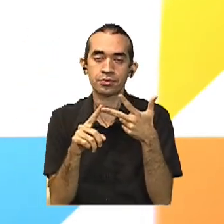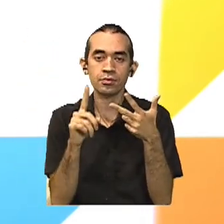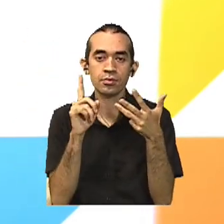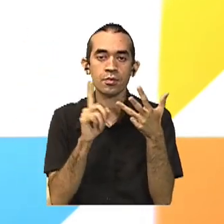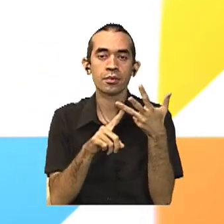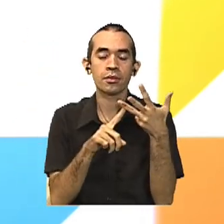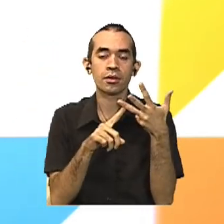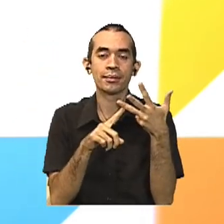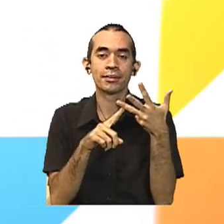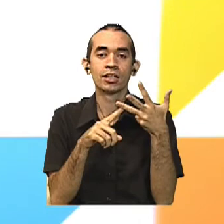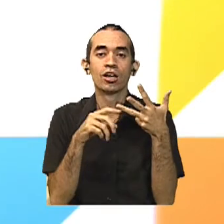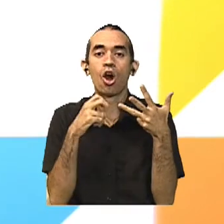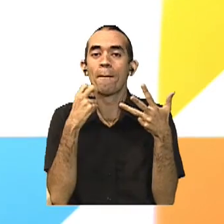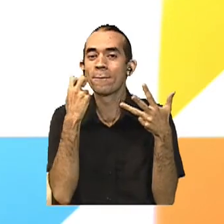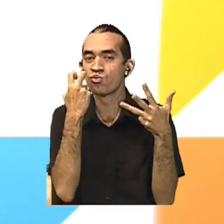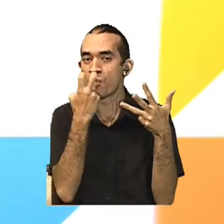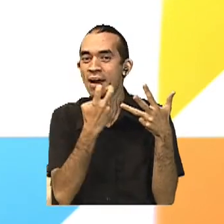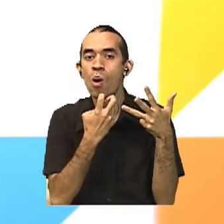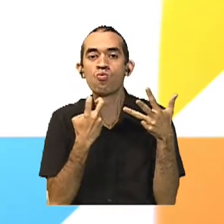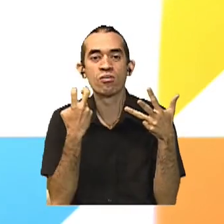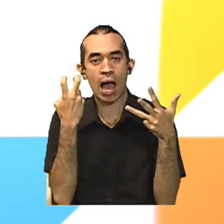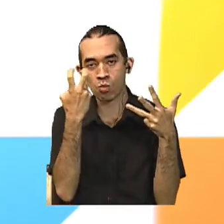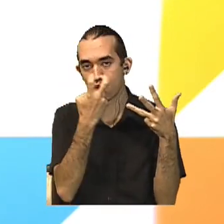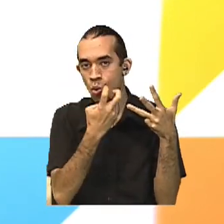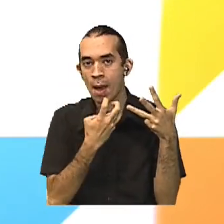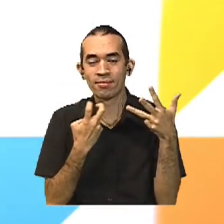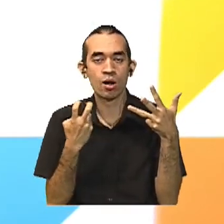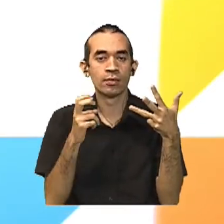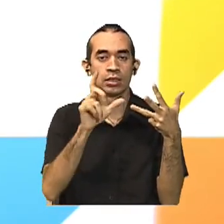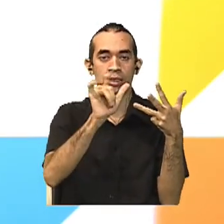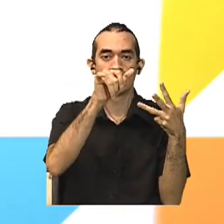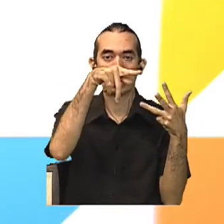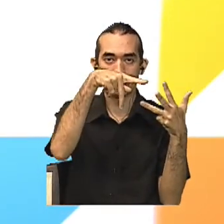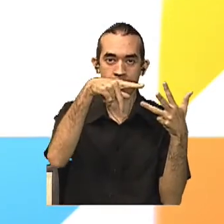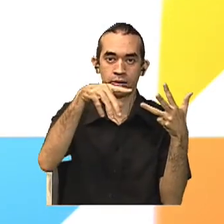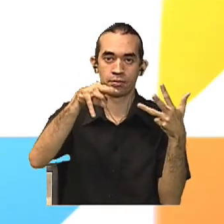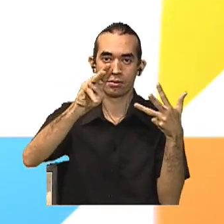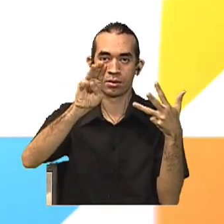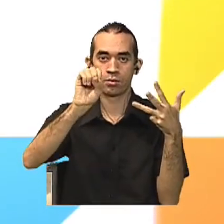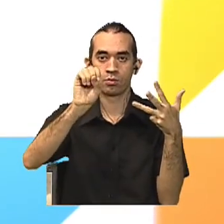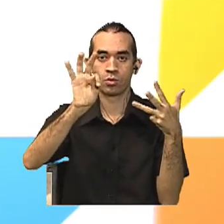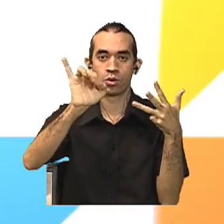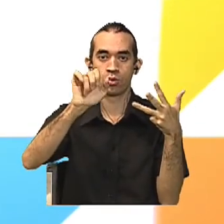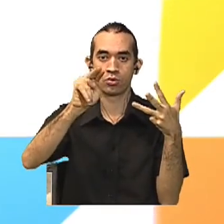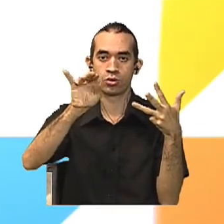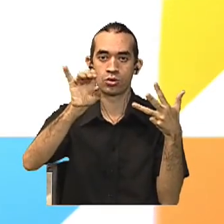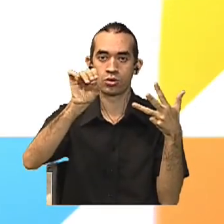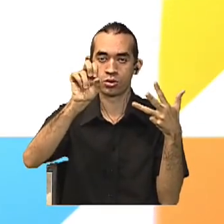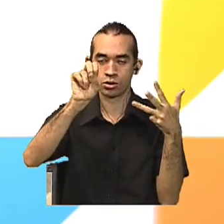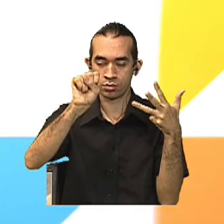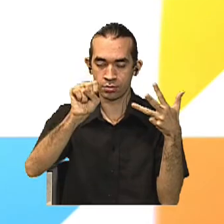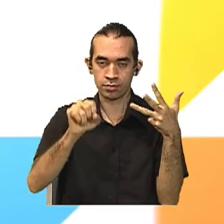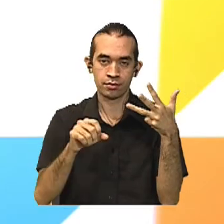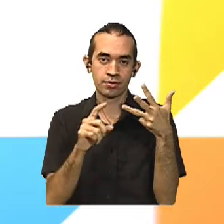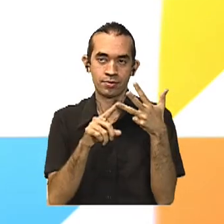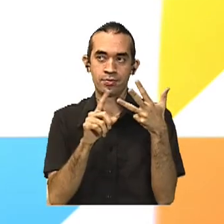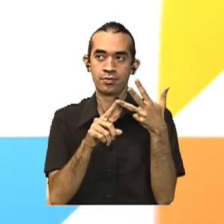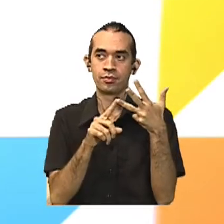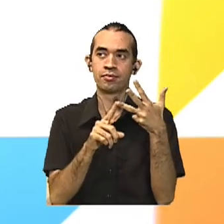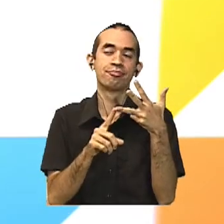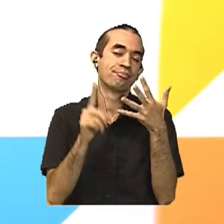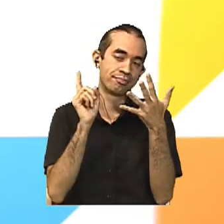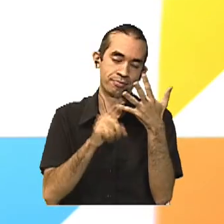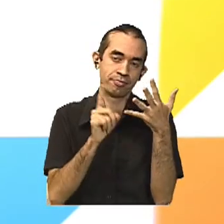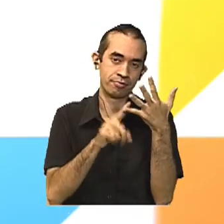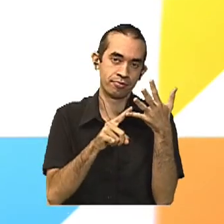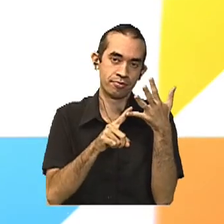Then you have lip motions. Okay, repeat, lip motions. And the